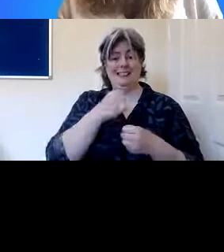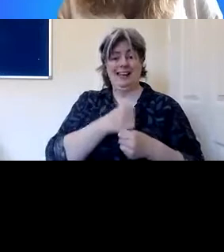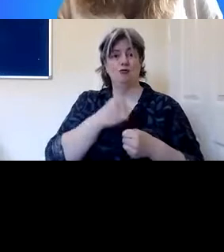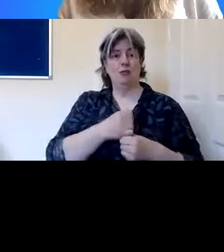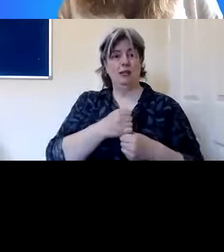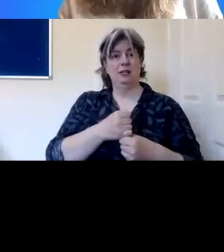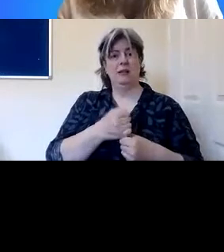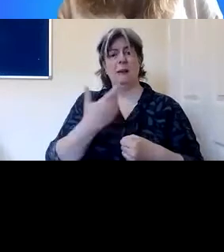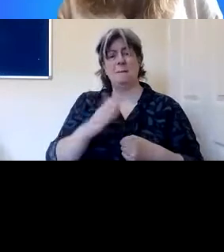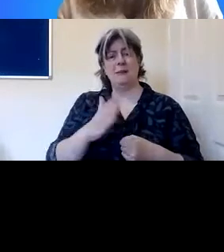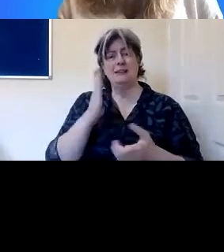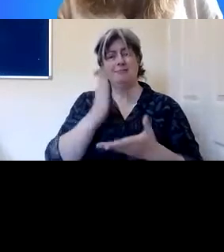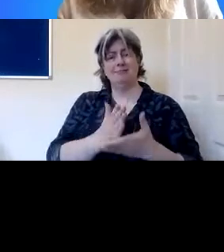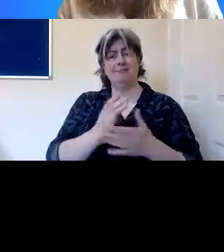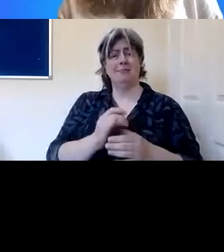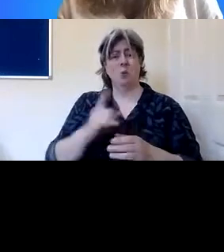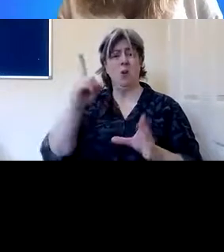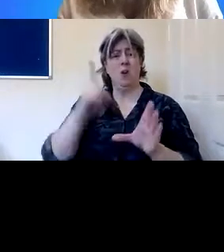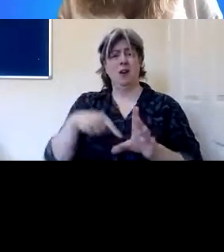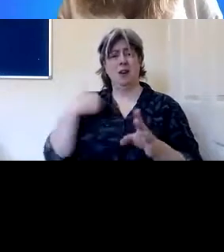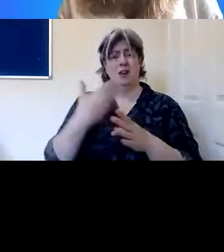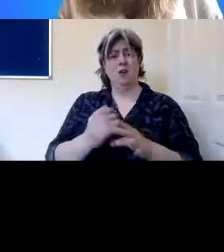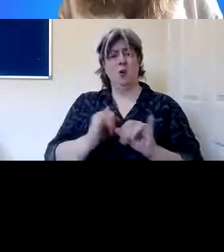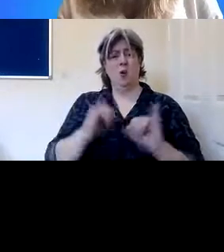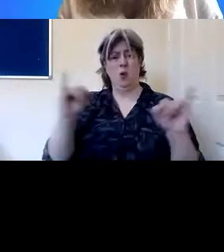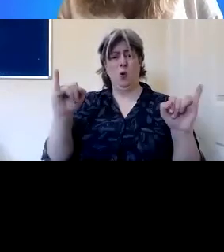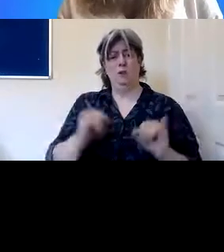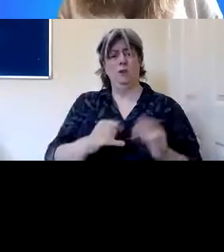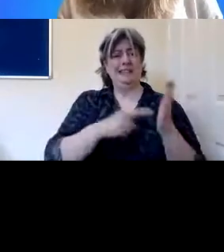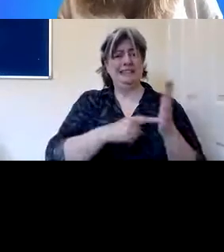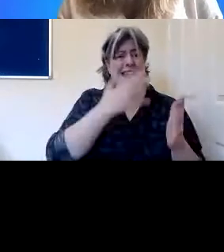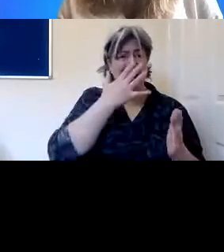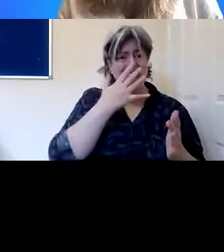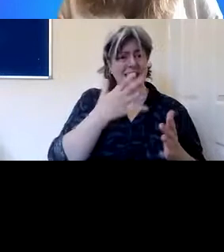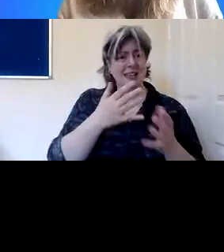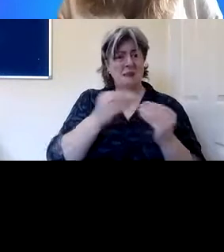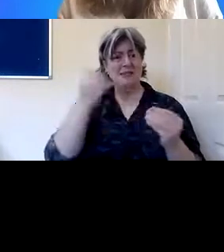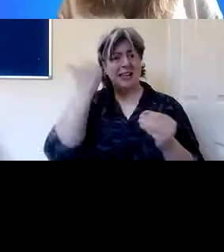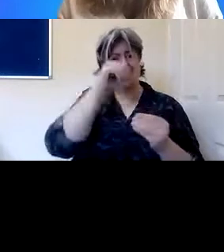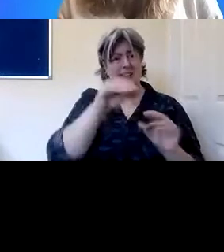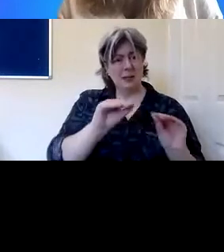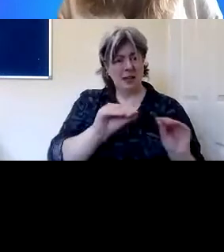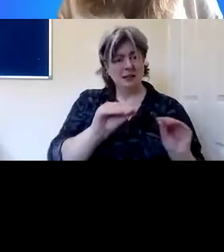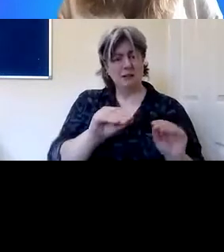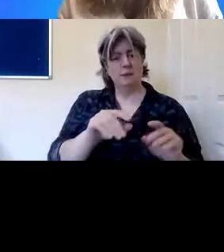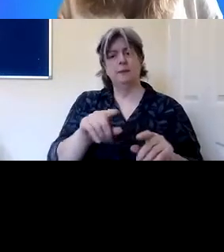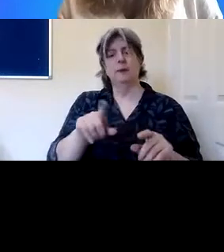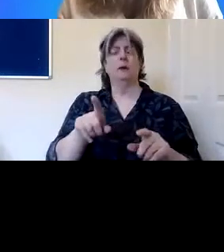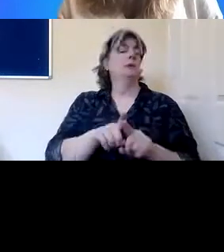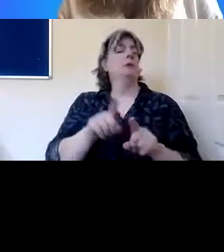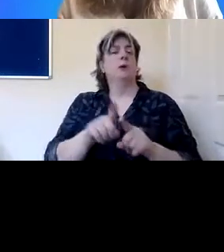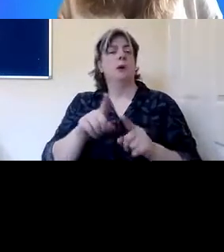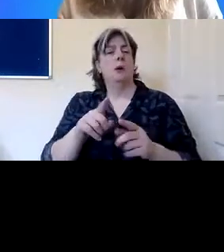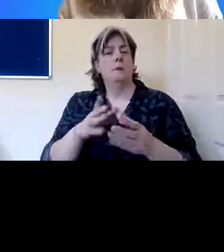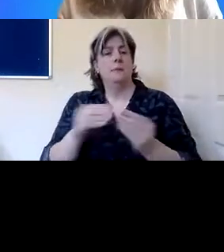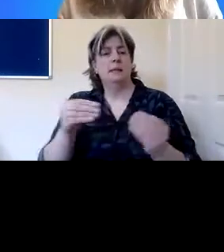a difficult year, and that's everything from adolescent pupils missing out on academic education, but also missing out on their social